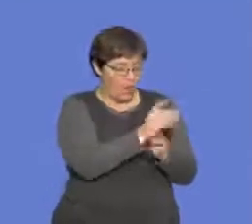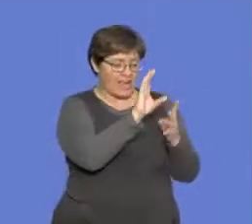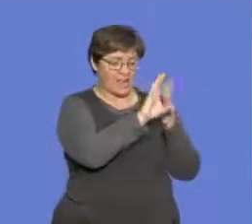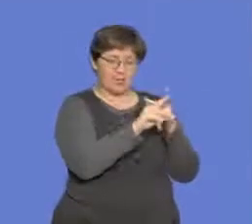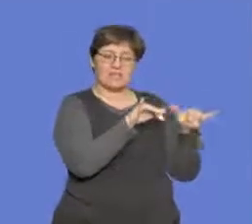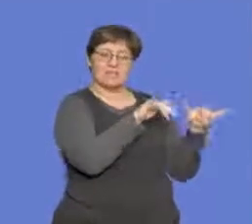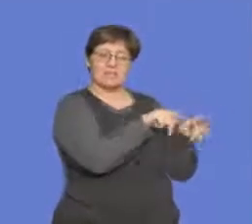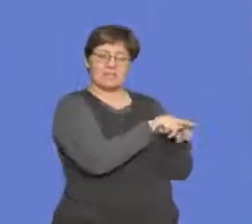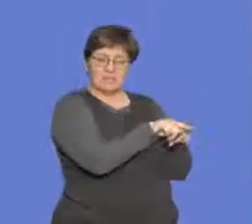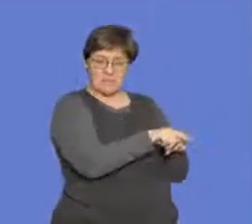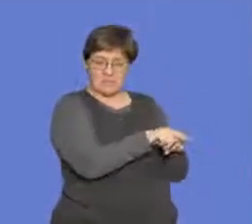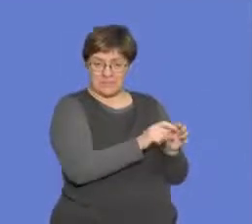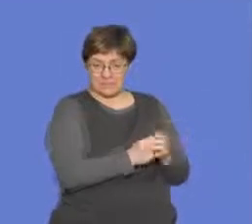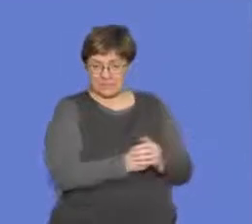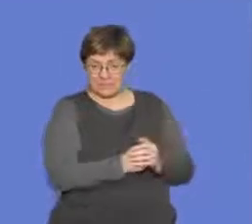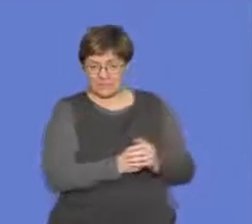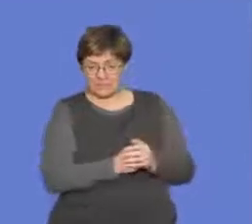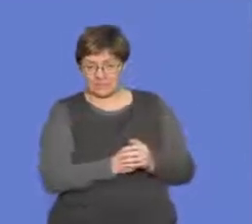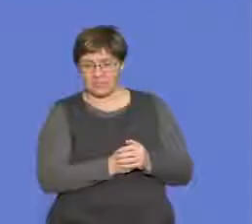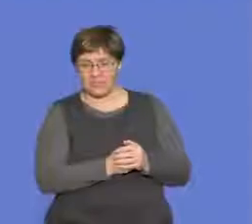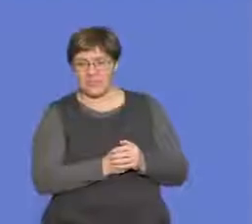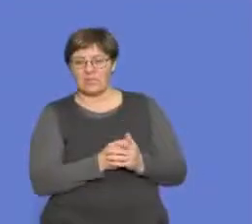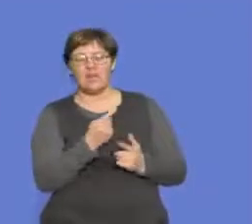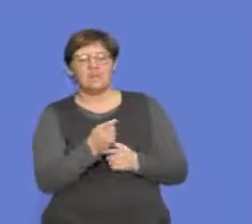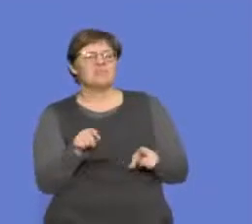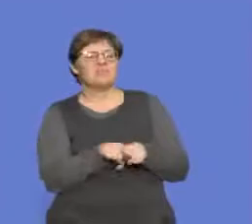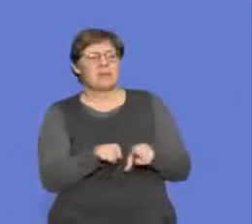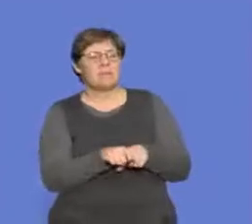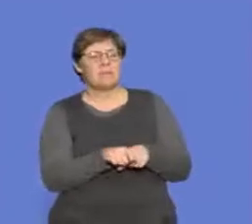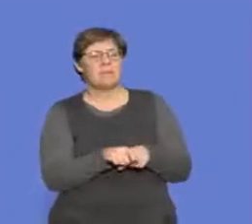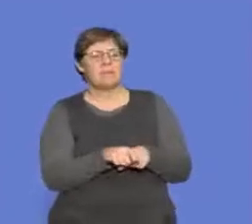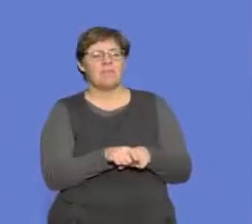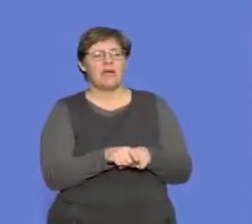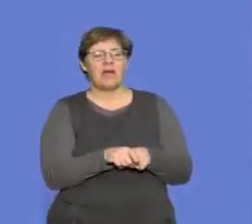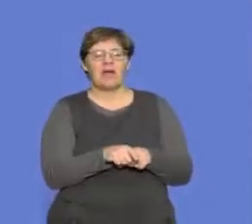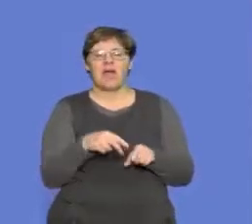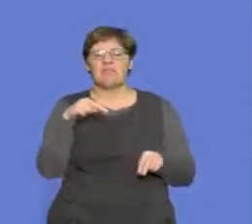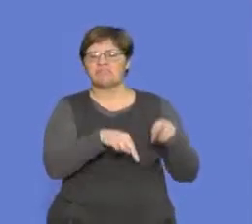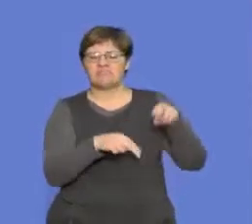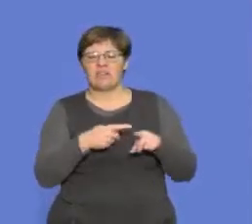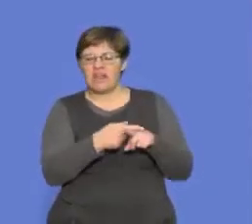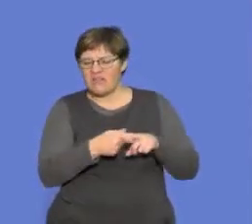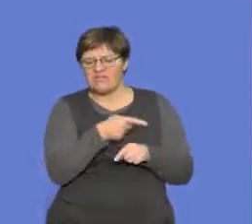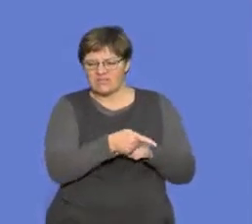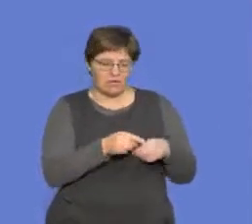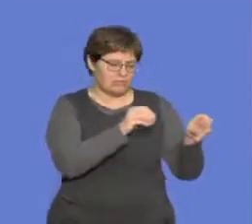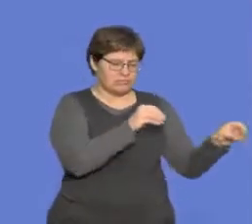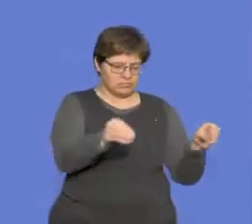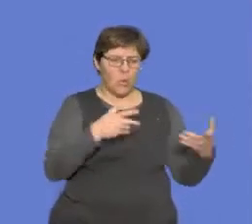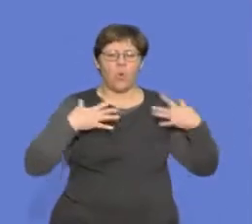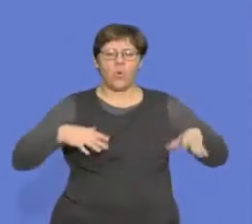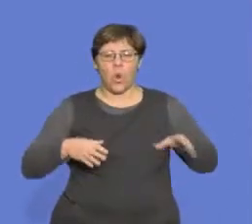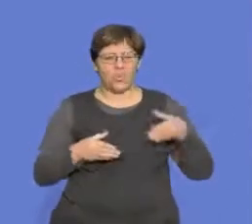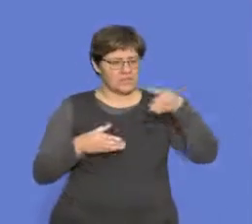specific characteristic or features. It's like basically sorting out cutlery in the kitchen or clothes in your